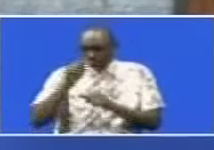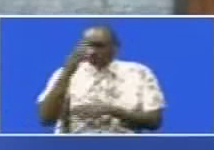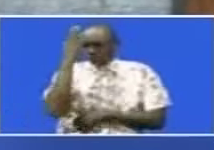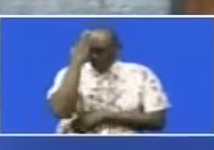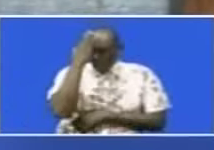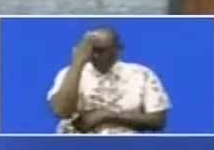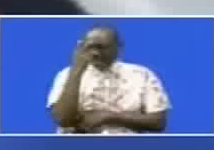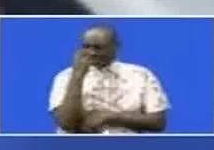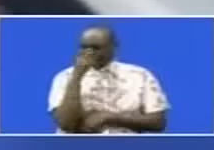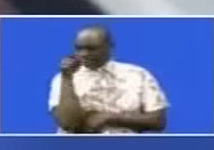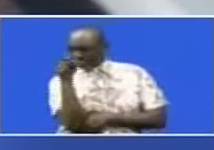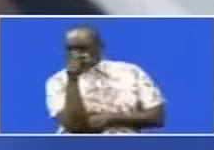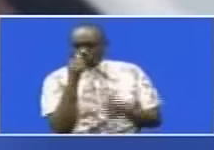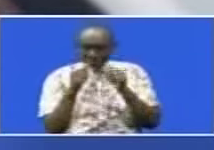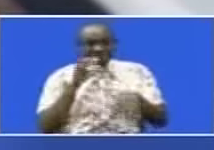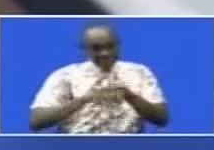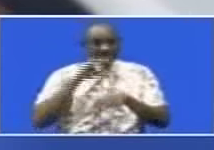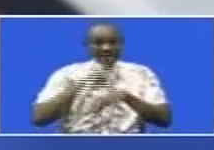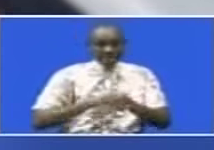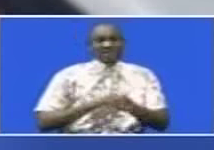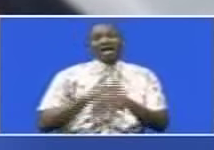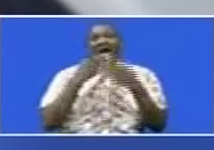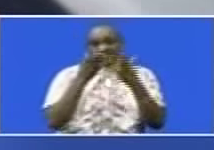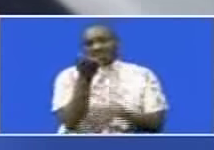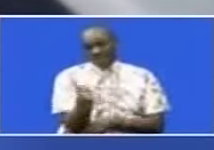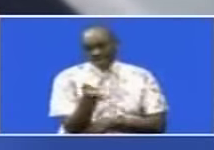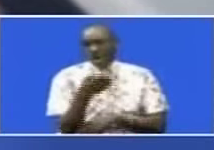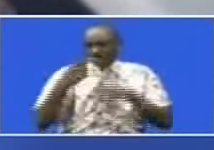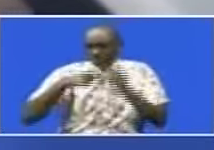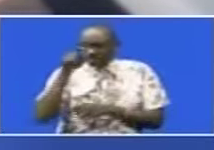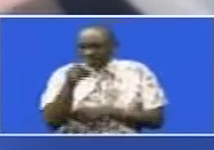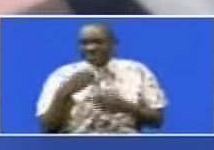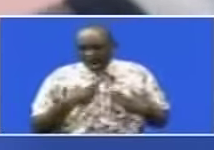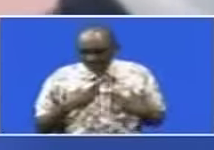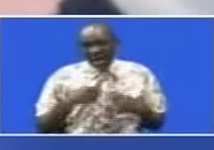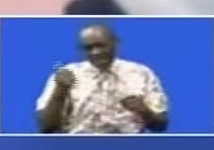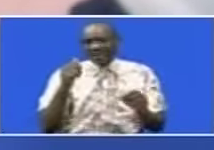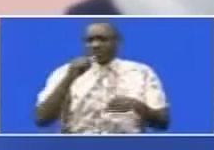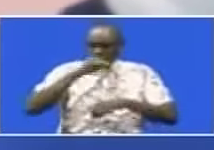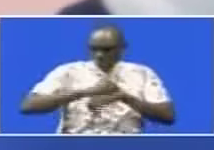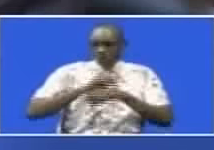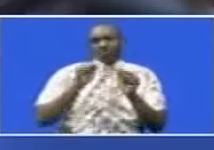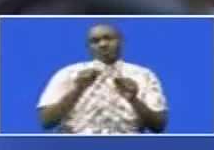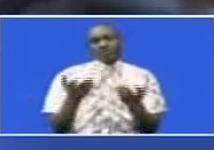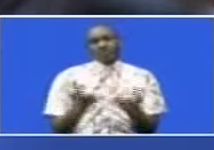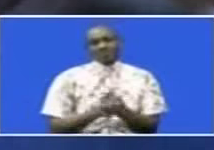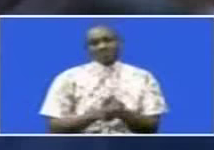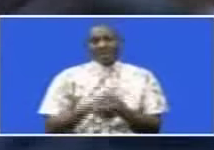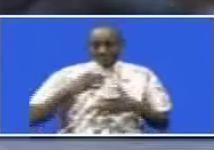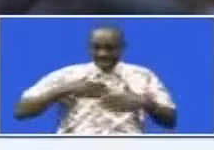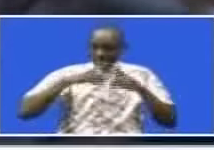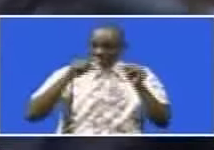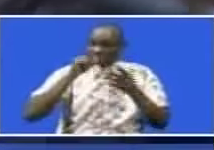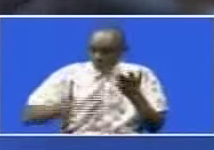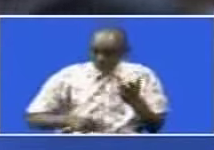suspected examination irregularities after receiving the examination answer scripts, a process that could see some schools and candidates miss results. My message is